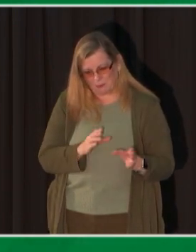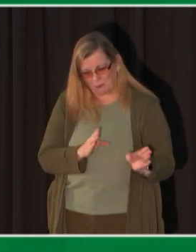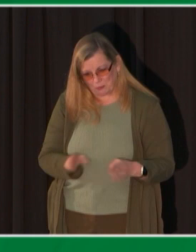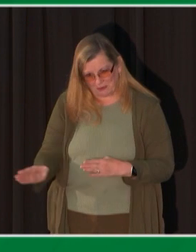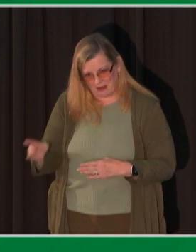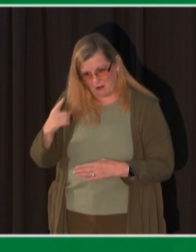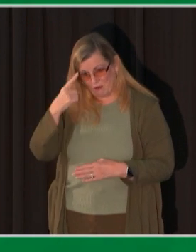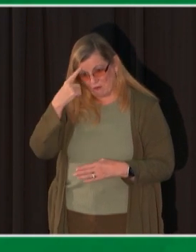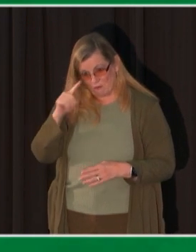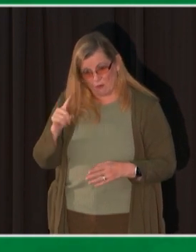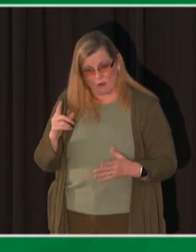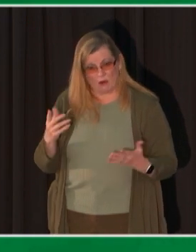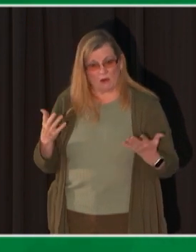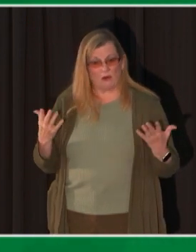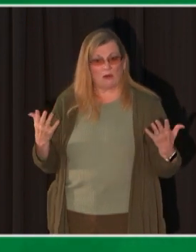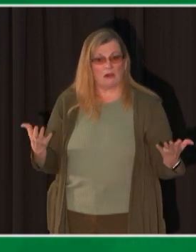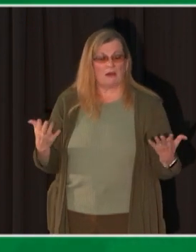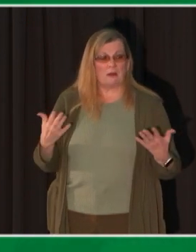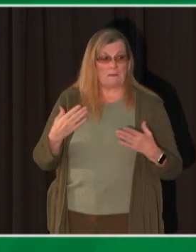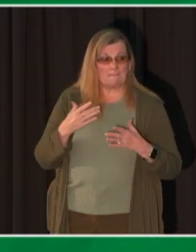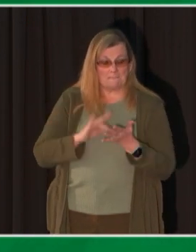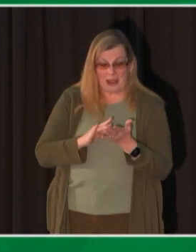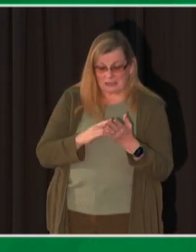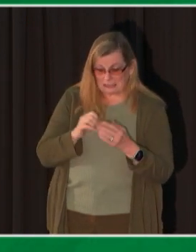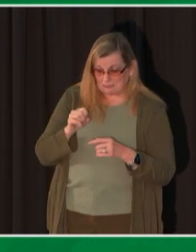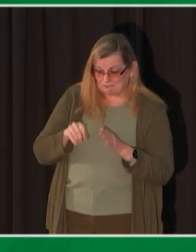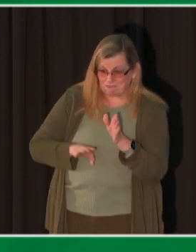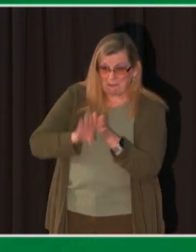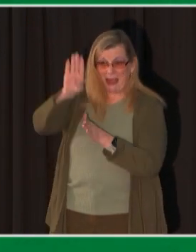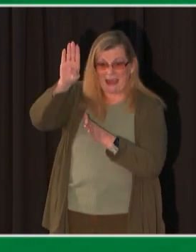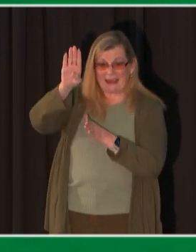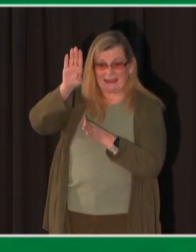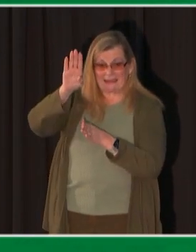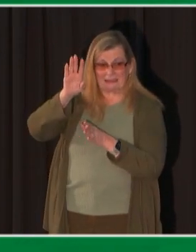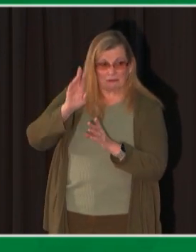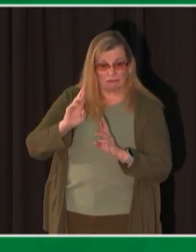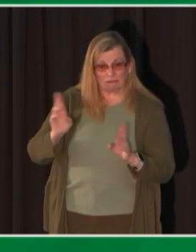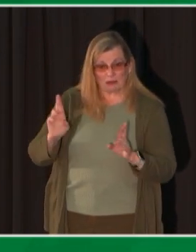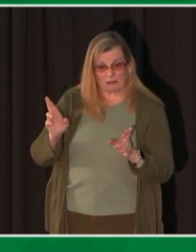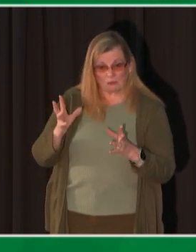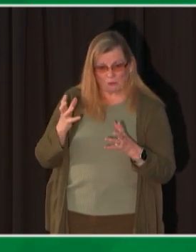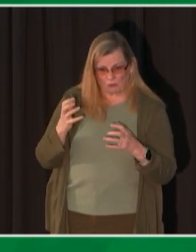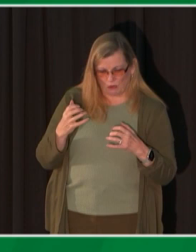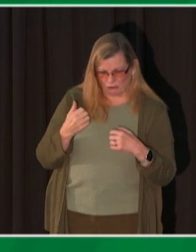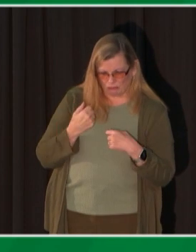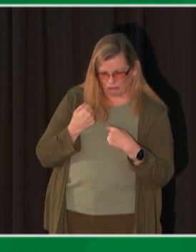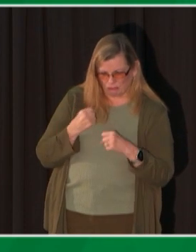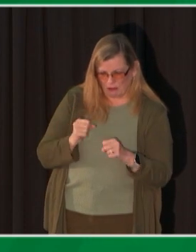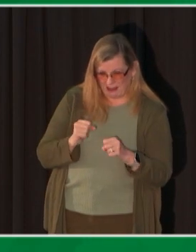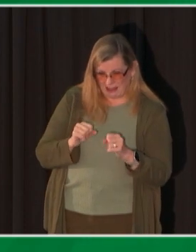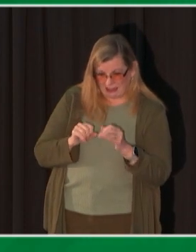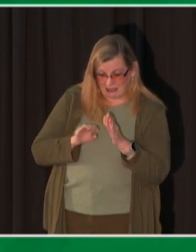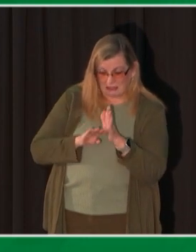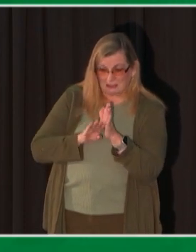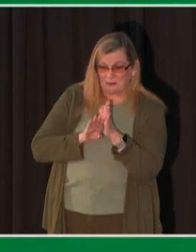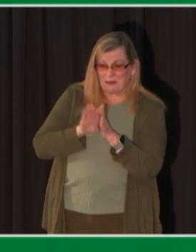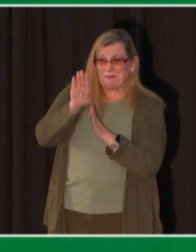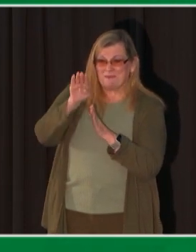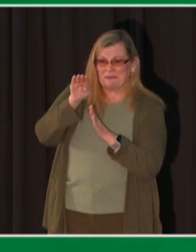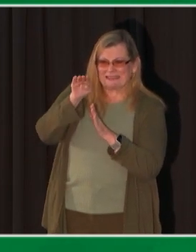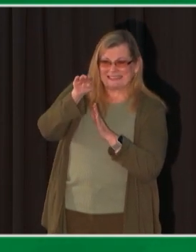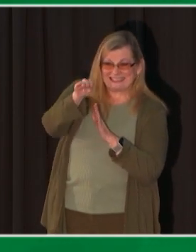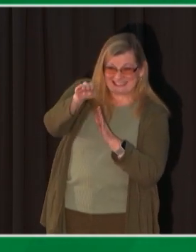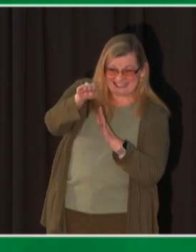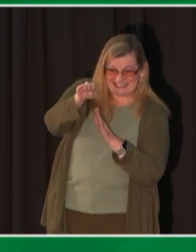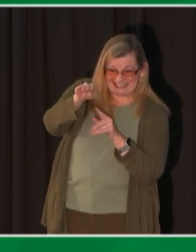surge, that we're flattening the curve, that we're focusing on protecting vulnerable populations, and we